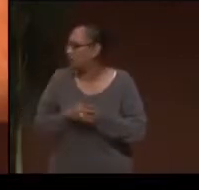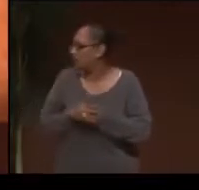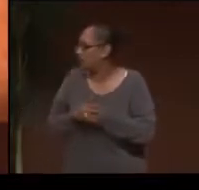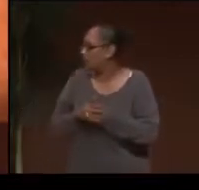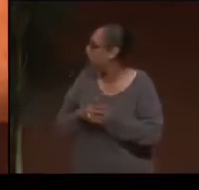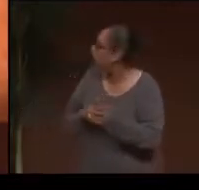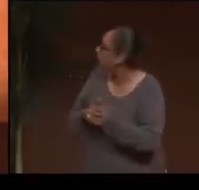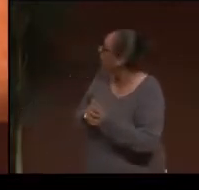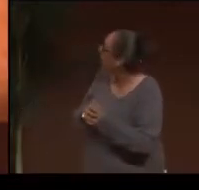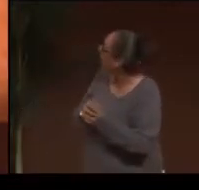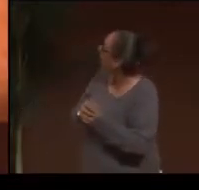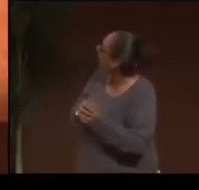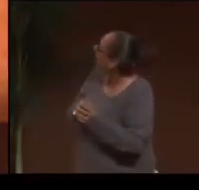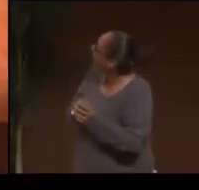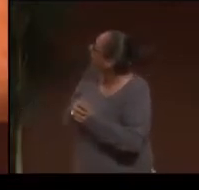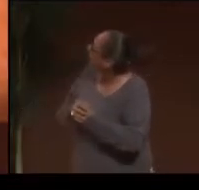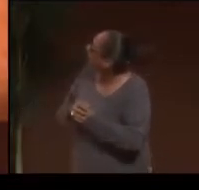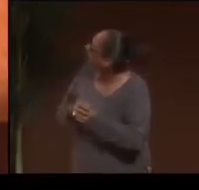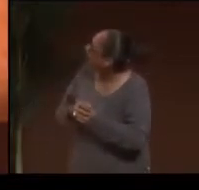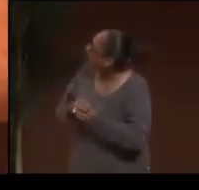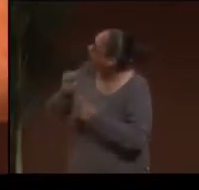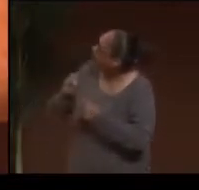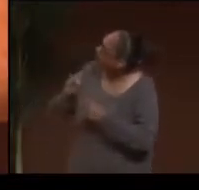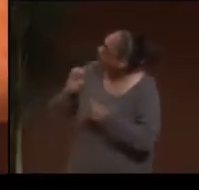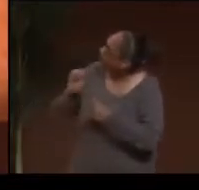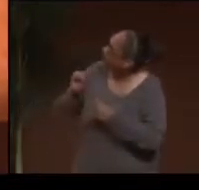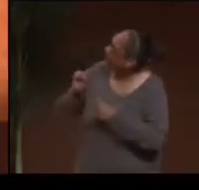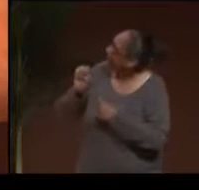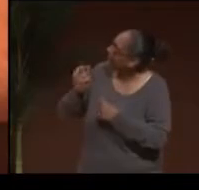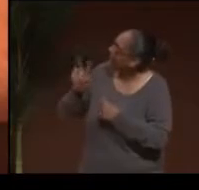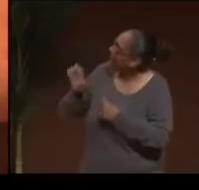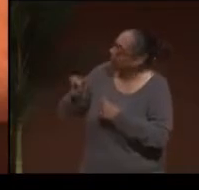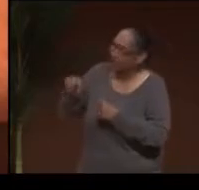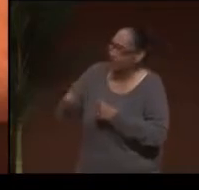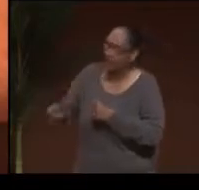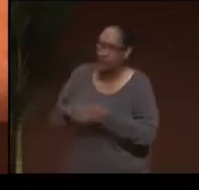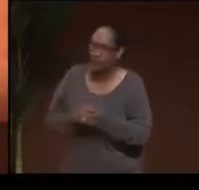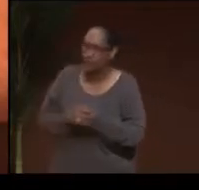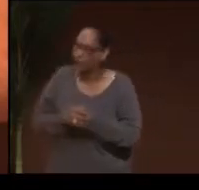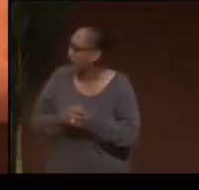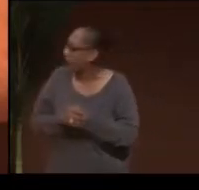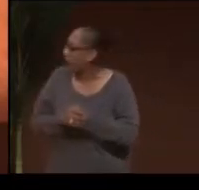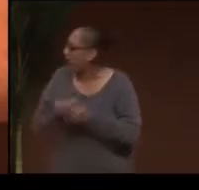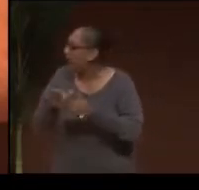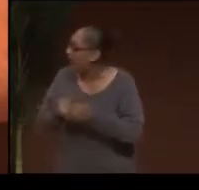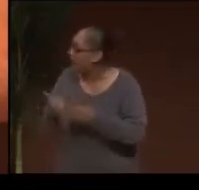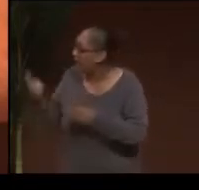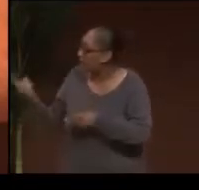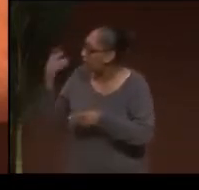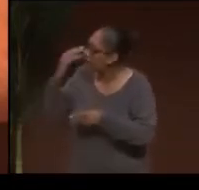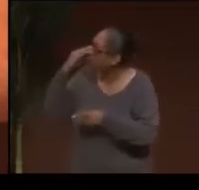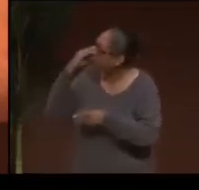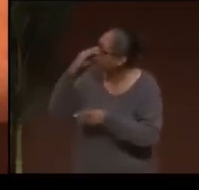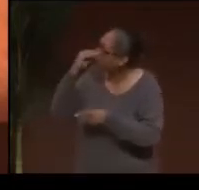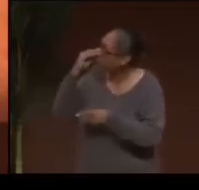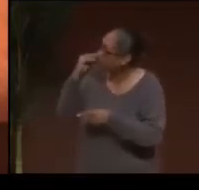George. Yes, sir. Tell us a little bit about your story for the next 10 minutes or so, how you experienced the